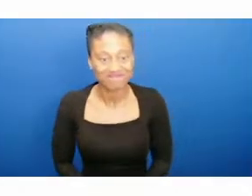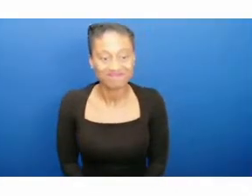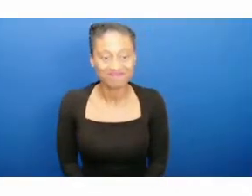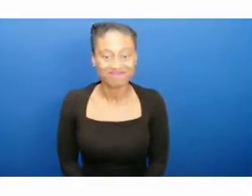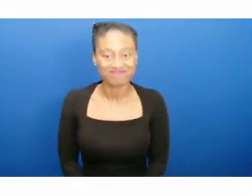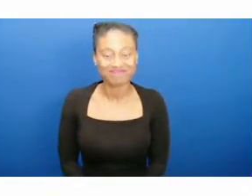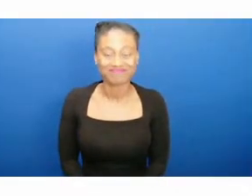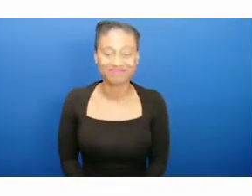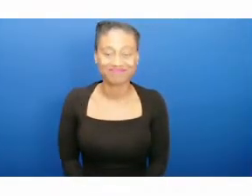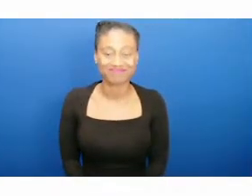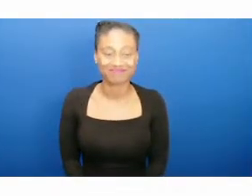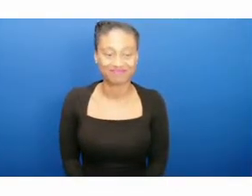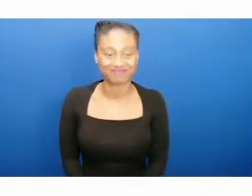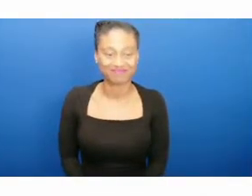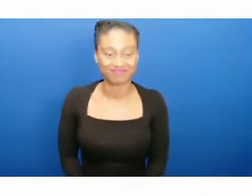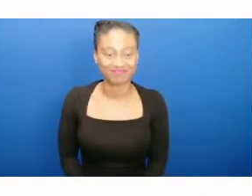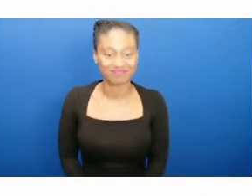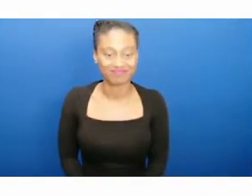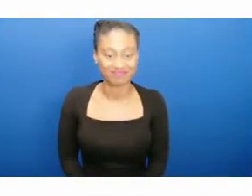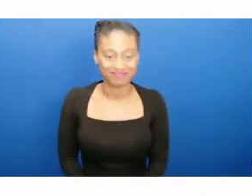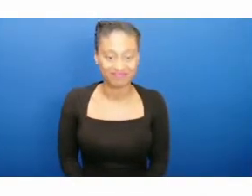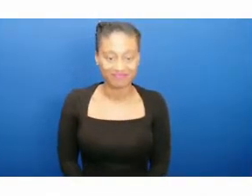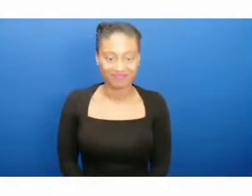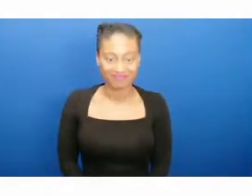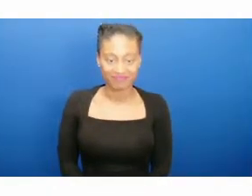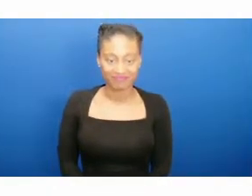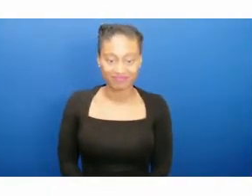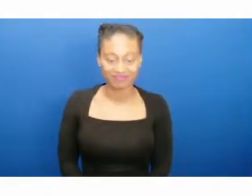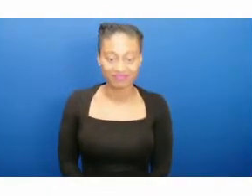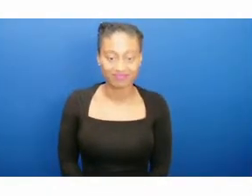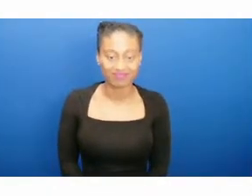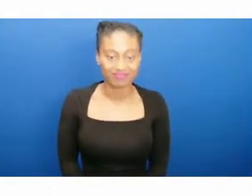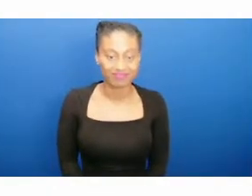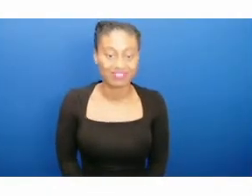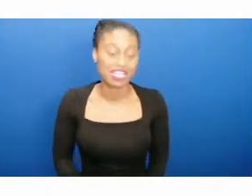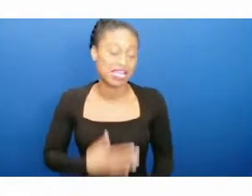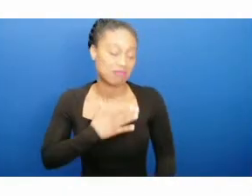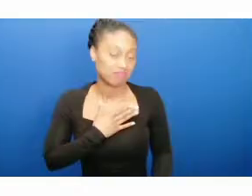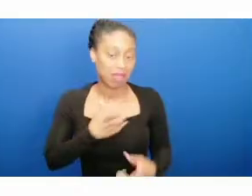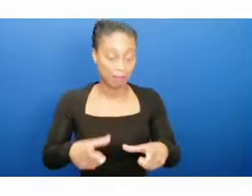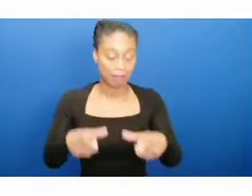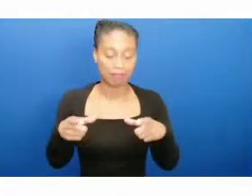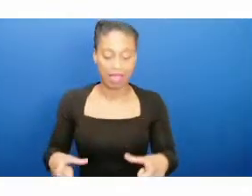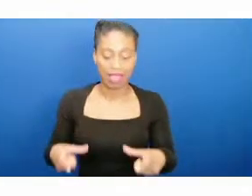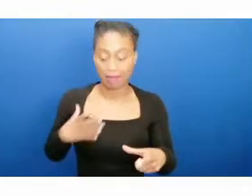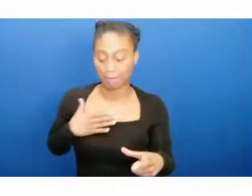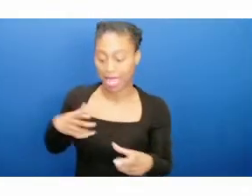Okay. Pull my plate over. Get my toppings right here ready to go.